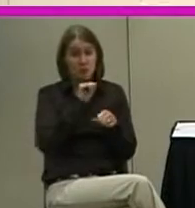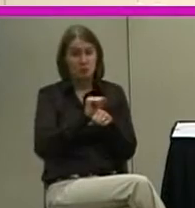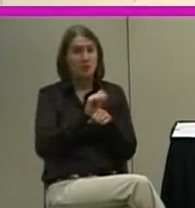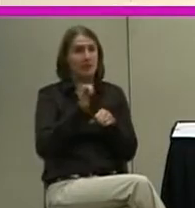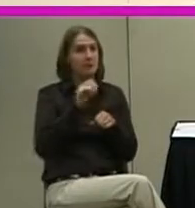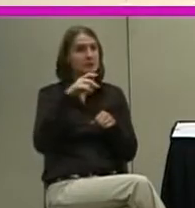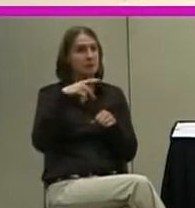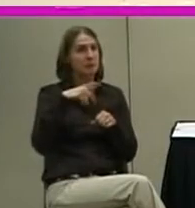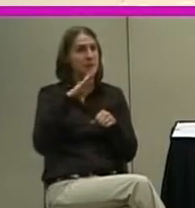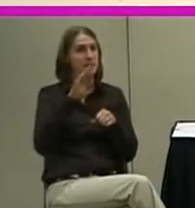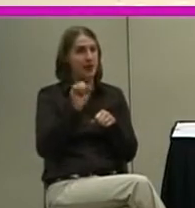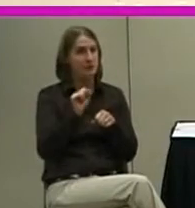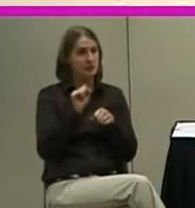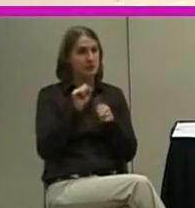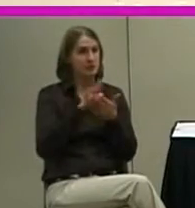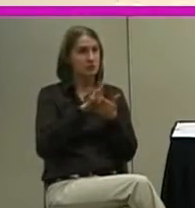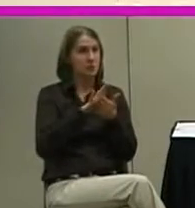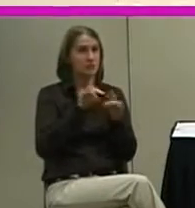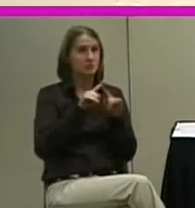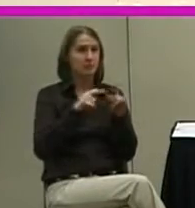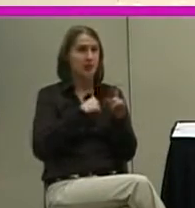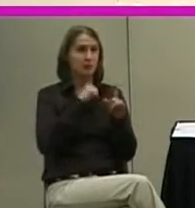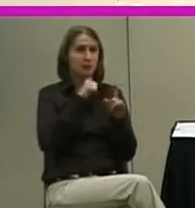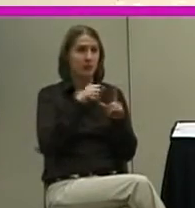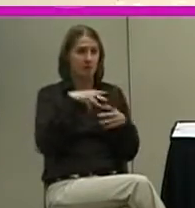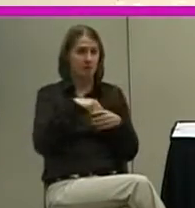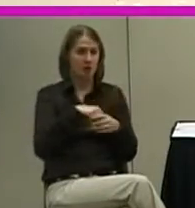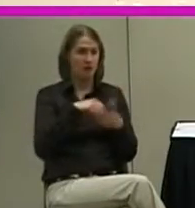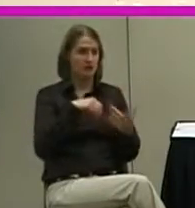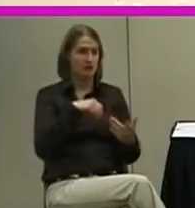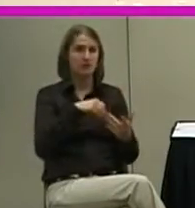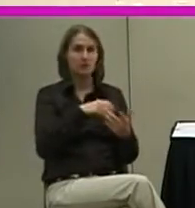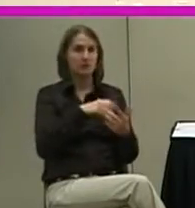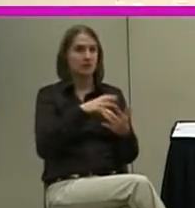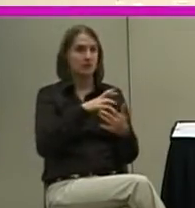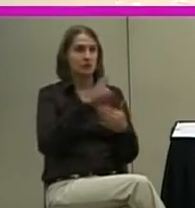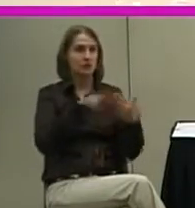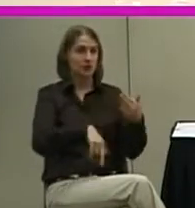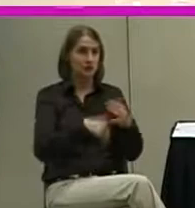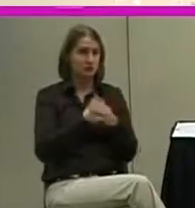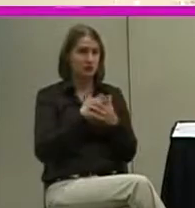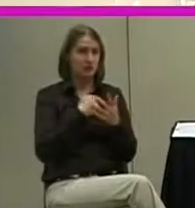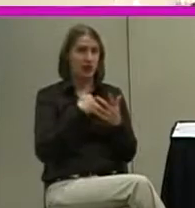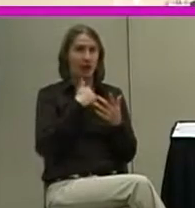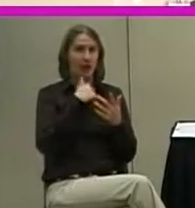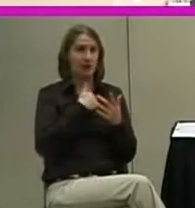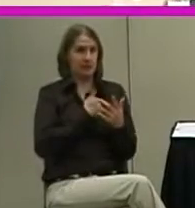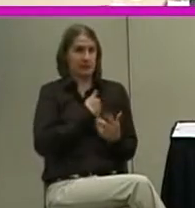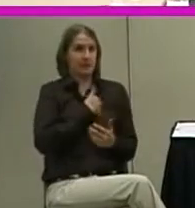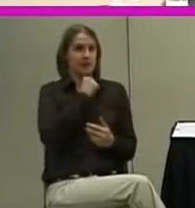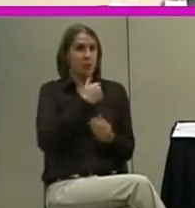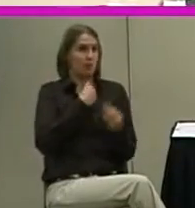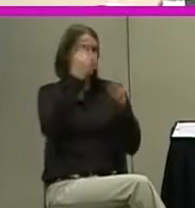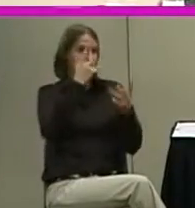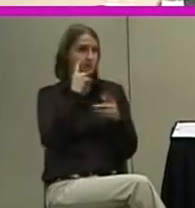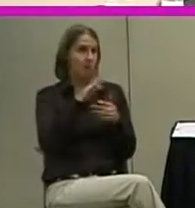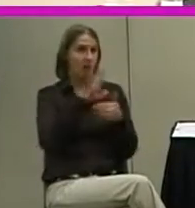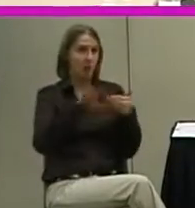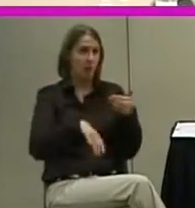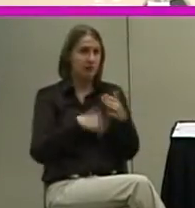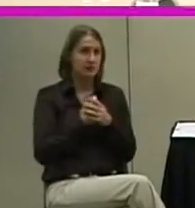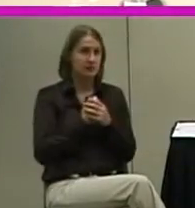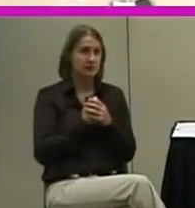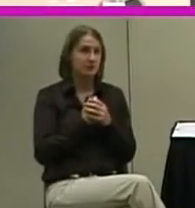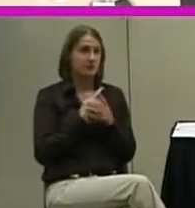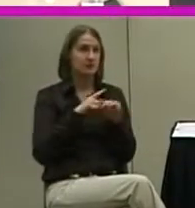but I was not involved in doing that to actually, I don't have data on outcomes for these kids, is what I'm saying. But that's